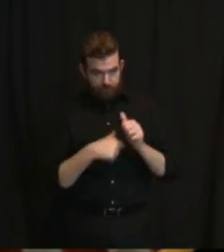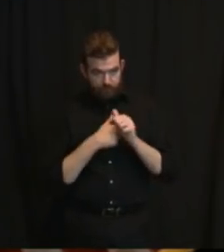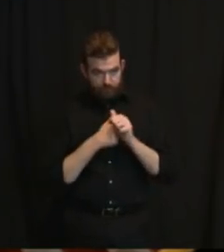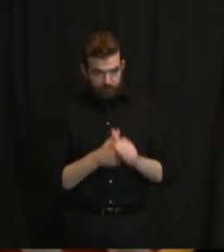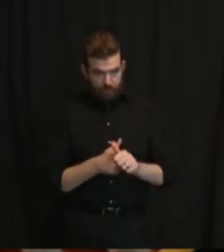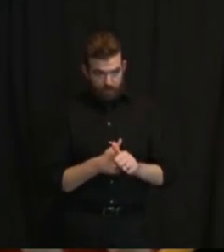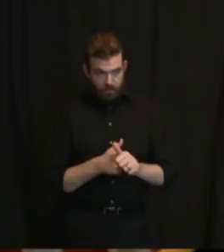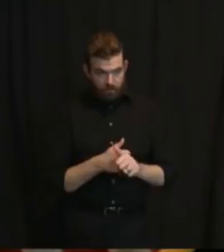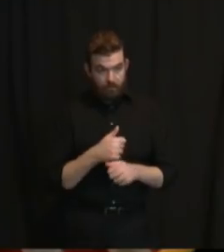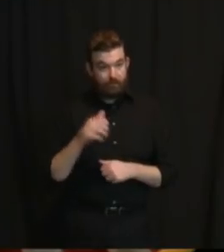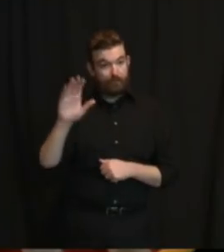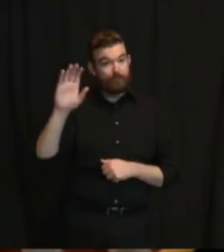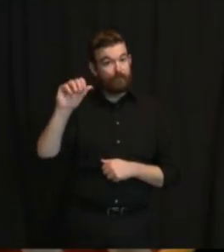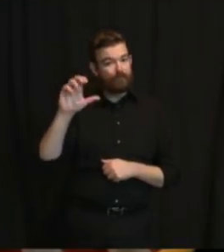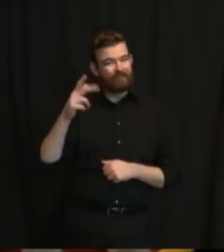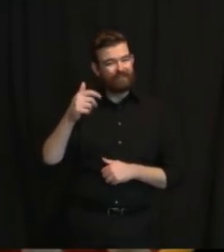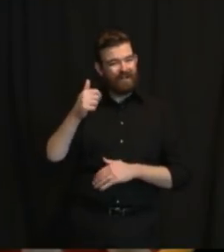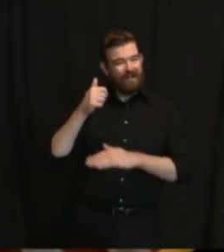have